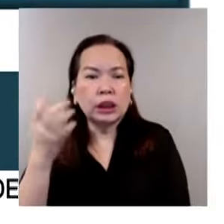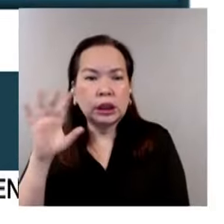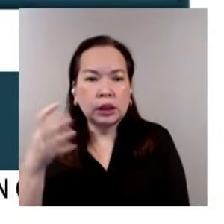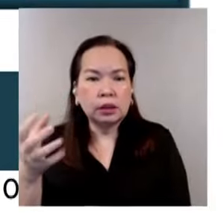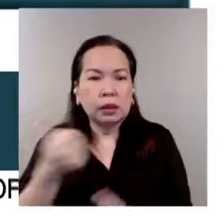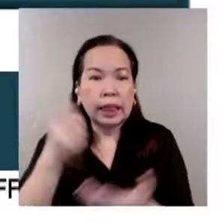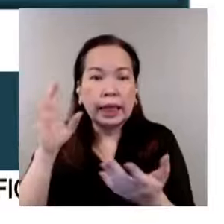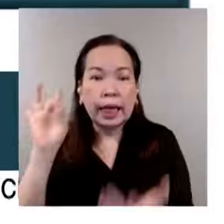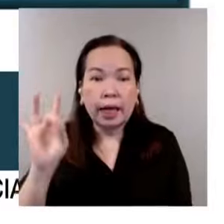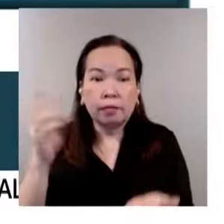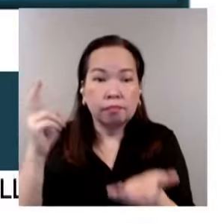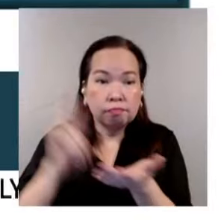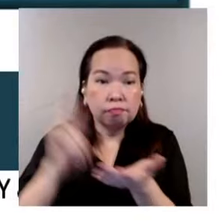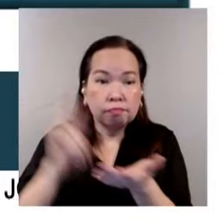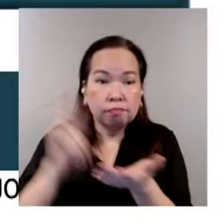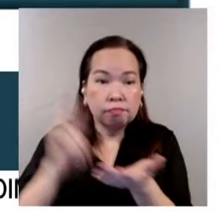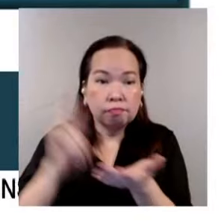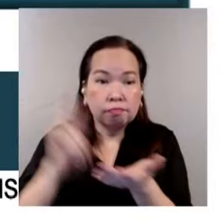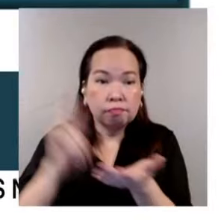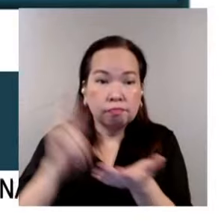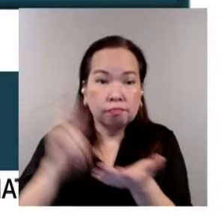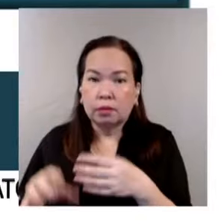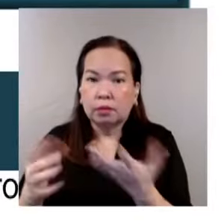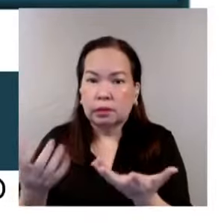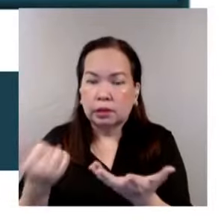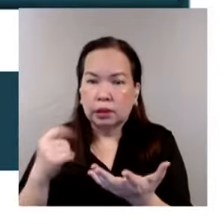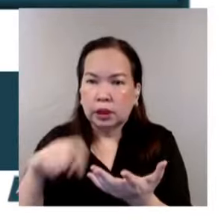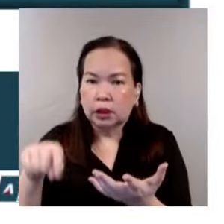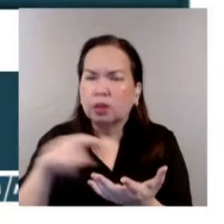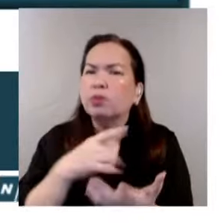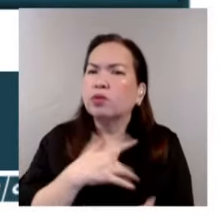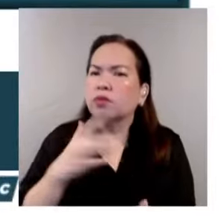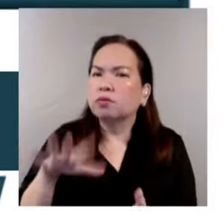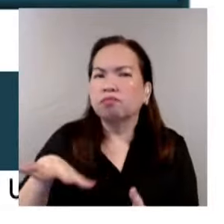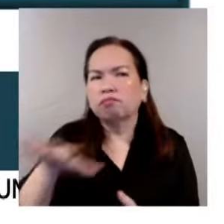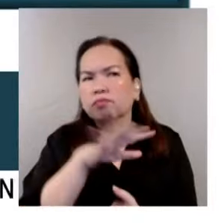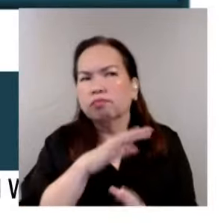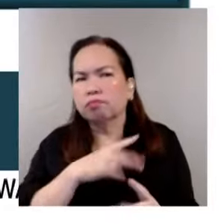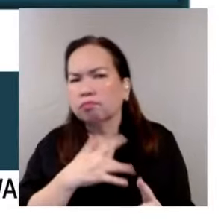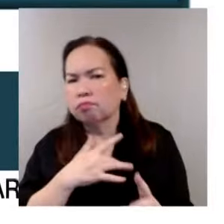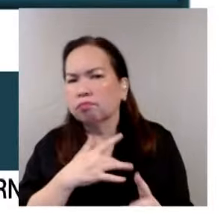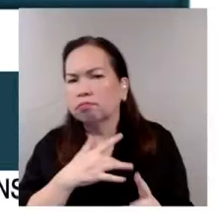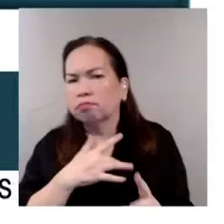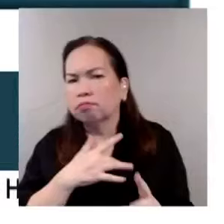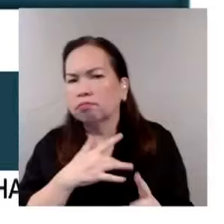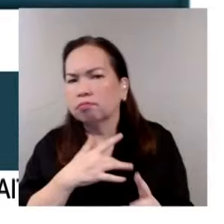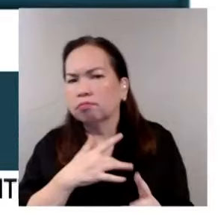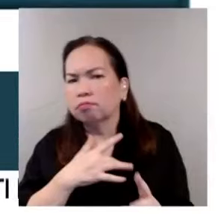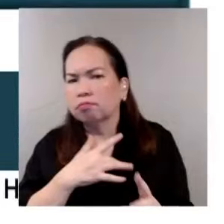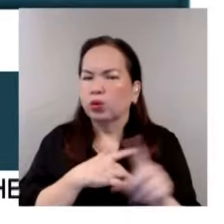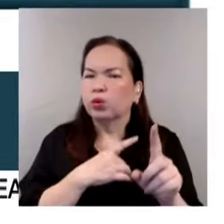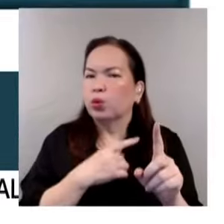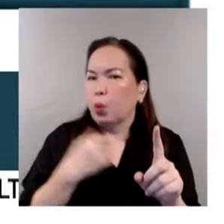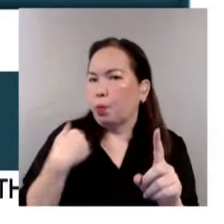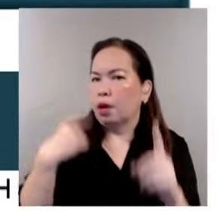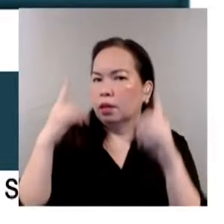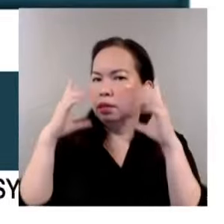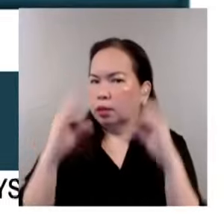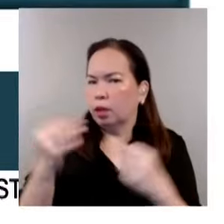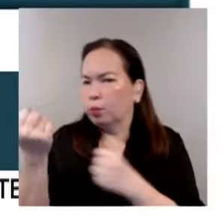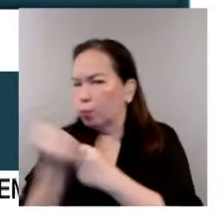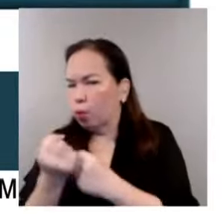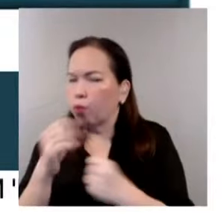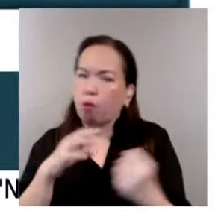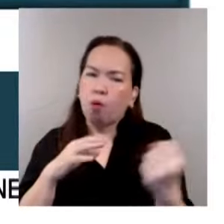get this done. What sentiments are you gauging from your other companions who have not yet made their decisions?